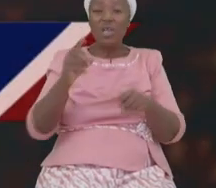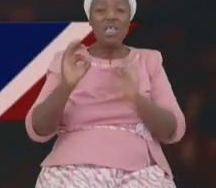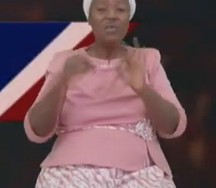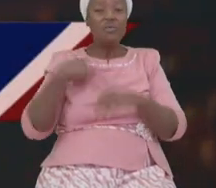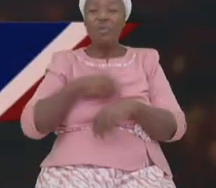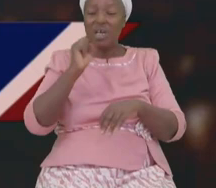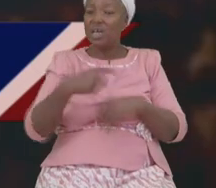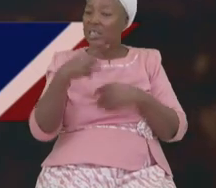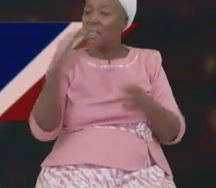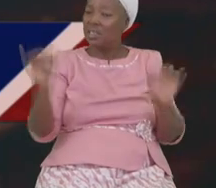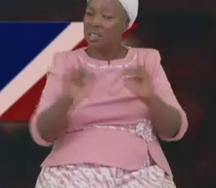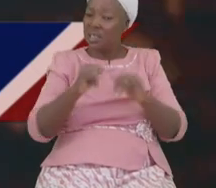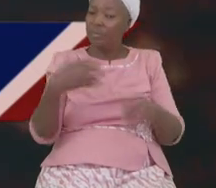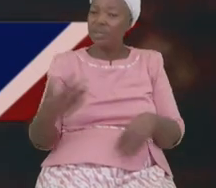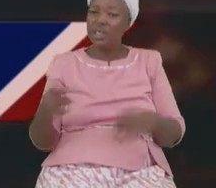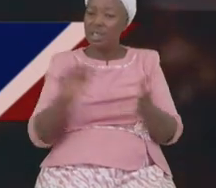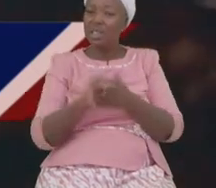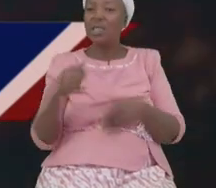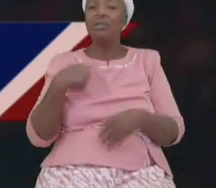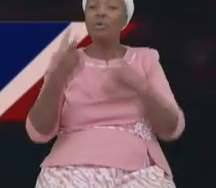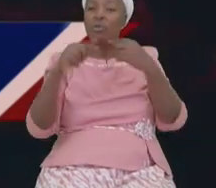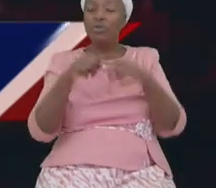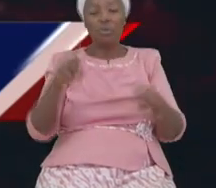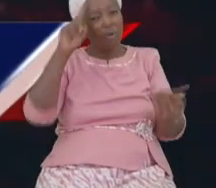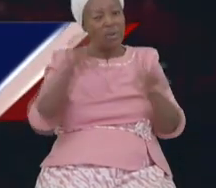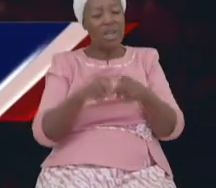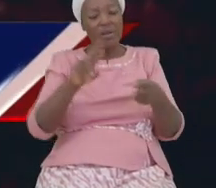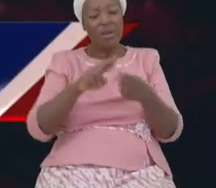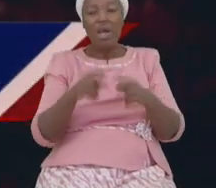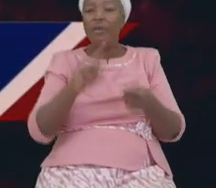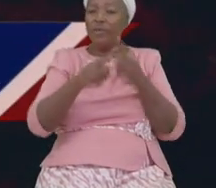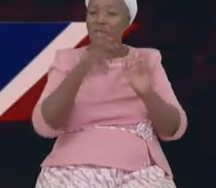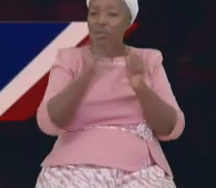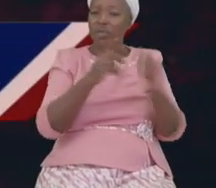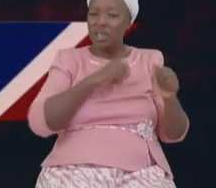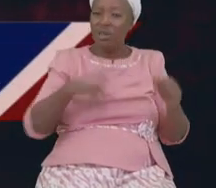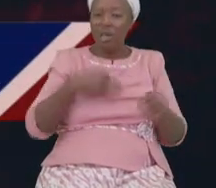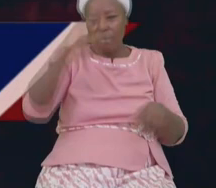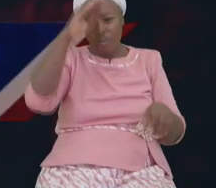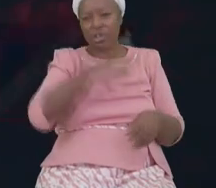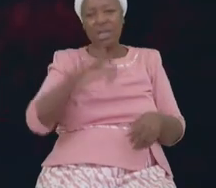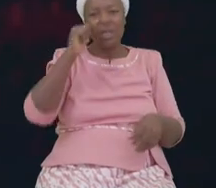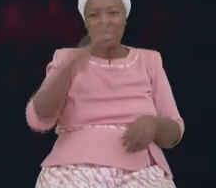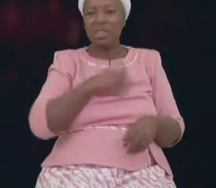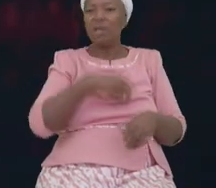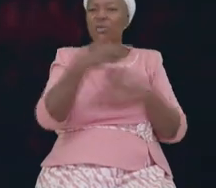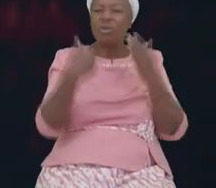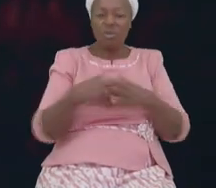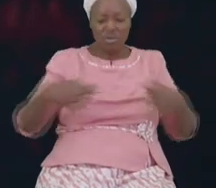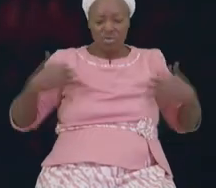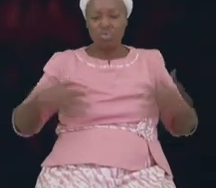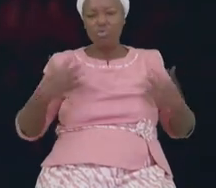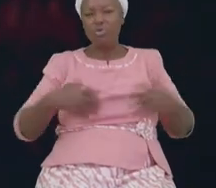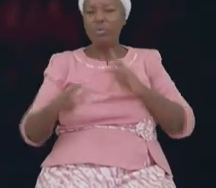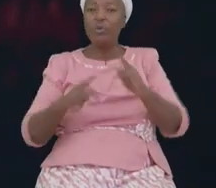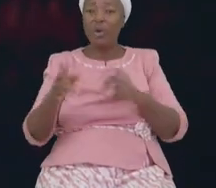the same thing, that we come into covenant relationship with the Lord, and the boys and girls and the teenagers and the young